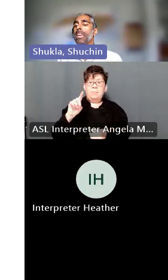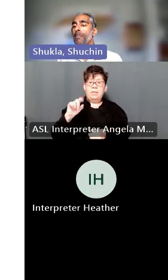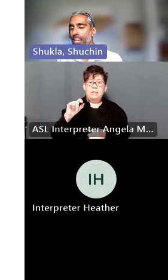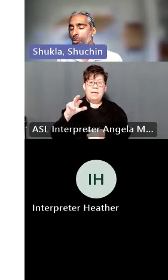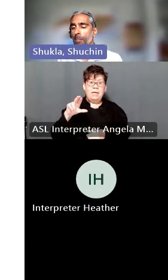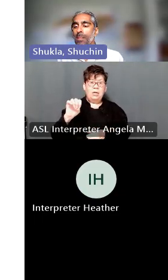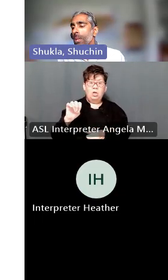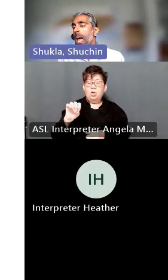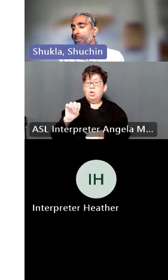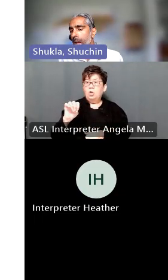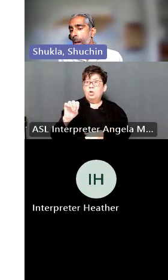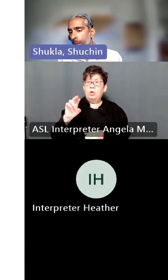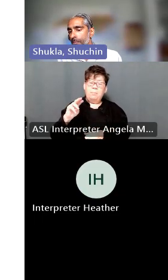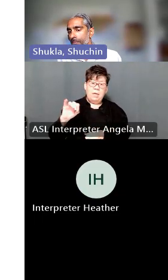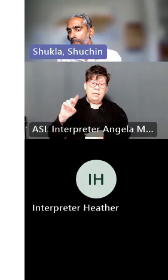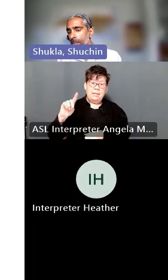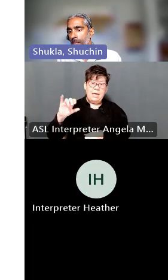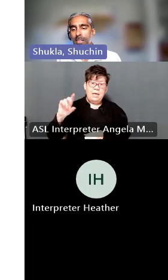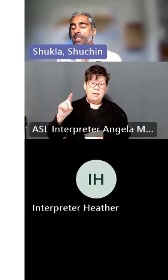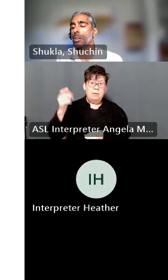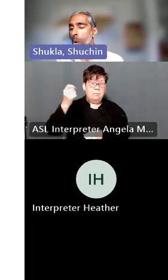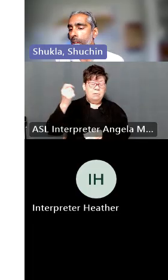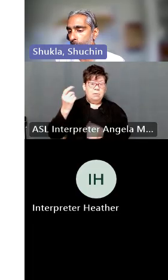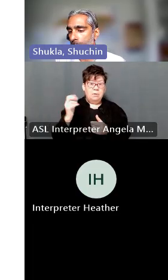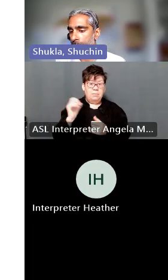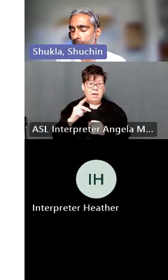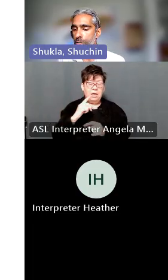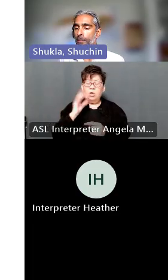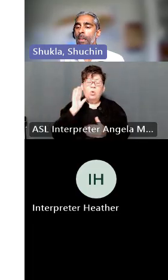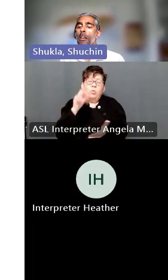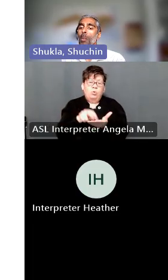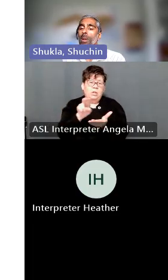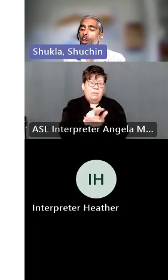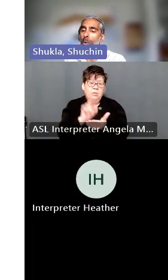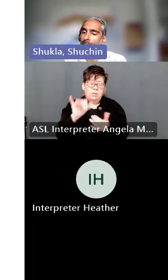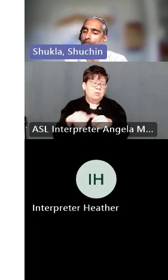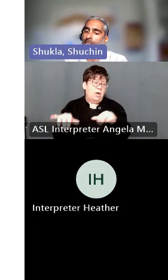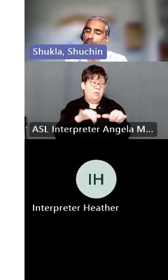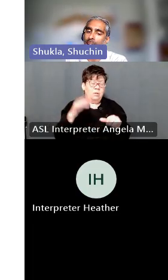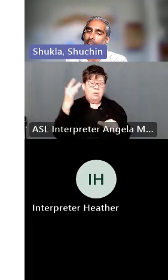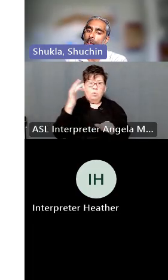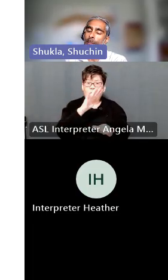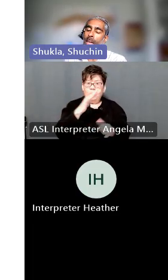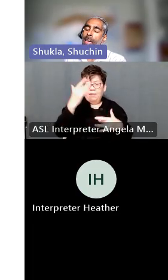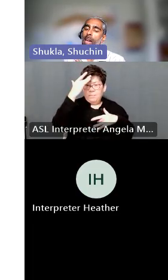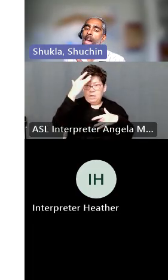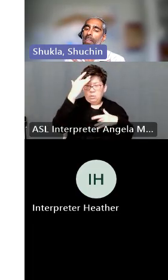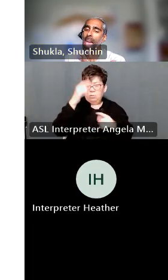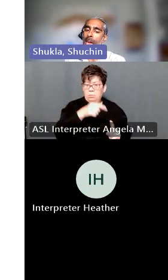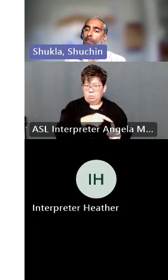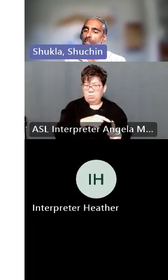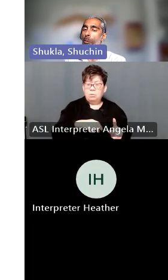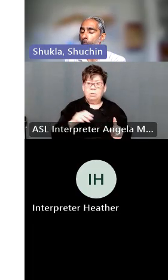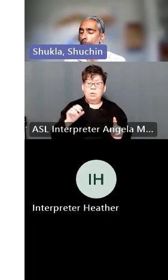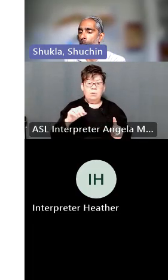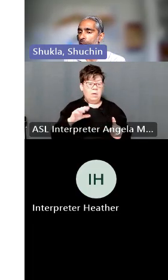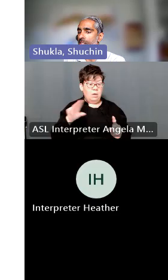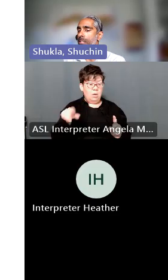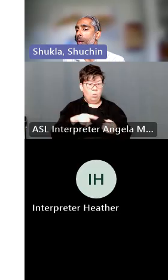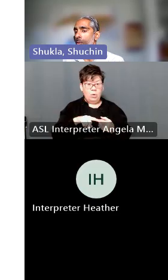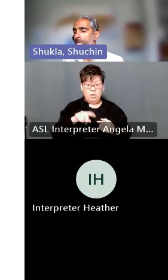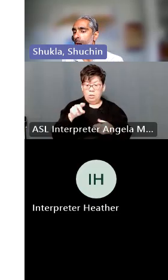be, and they get back in treatment. Relapse is common because it's a chronic medical condition. But when you relapse and you're not having had